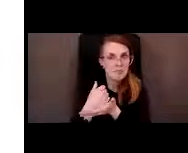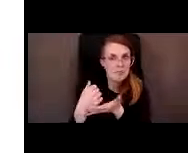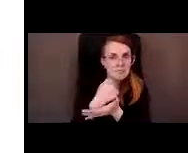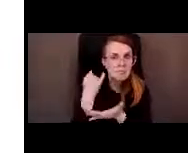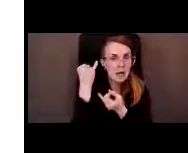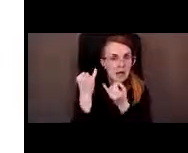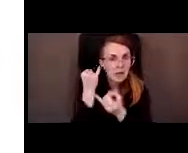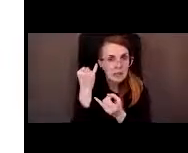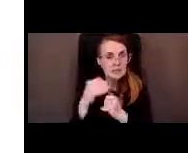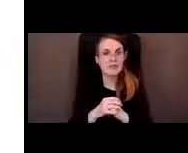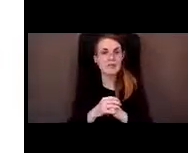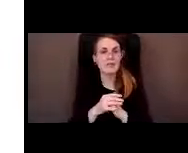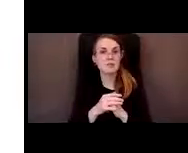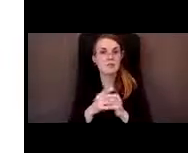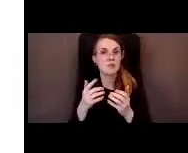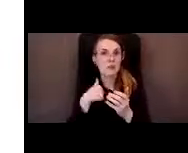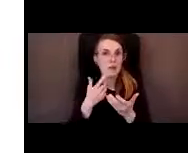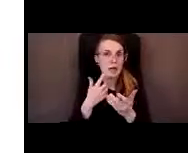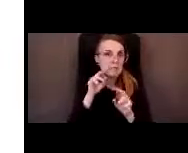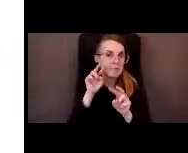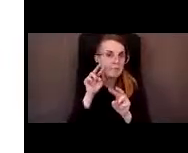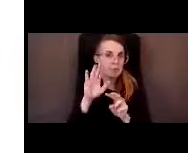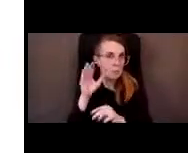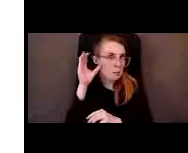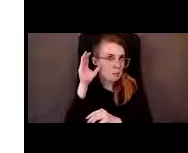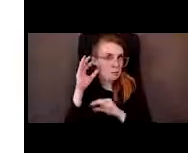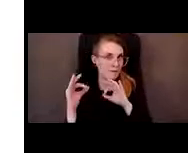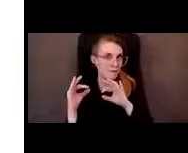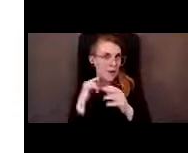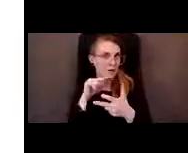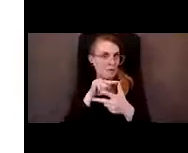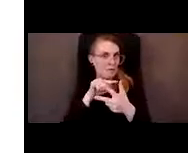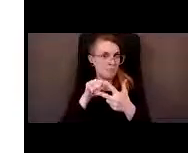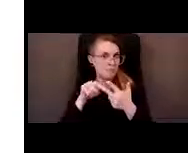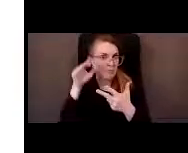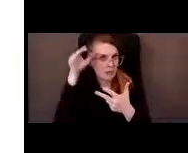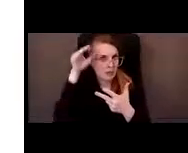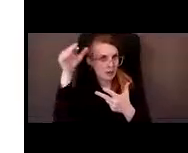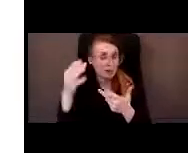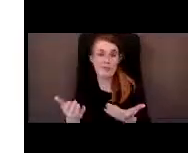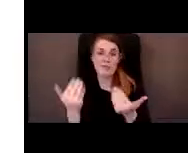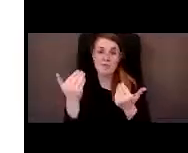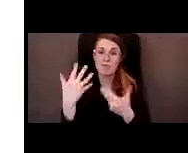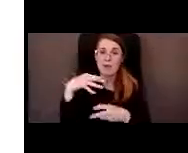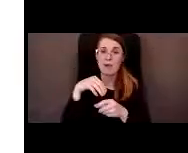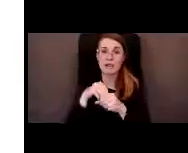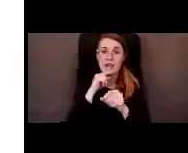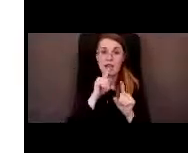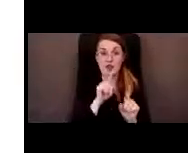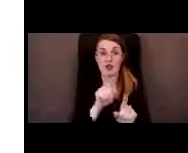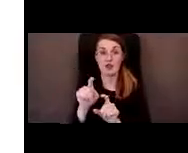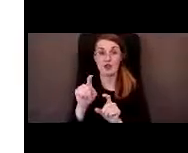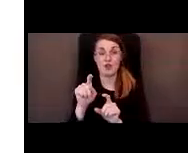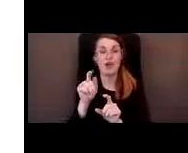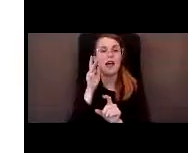to hear your continued feedback on all 3 park concepts and invite you to also participate in our survey that will be